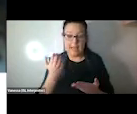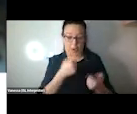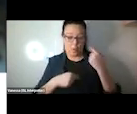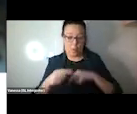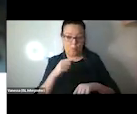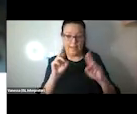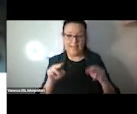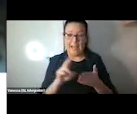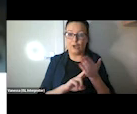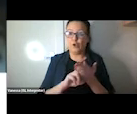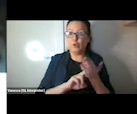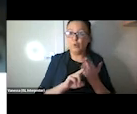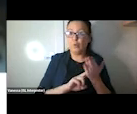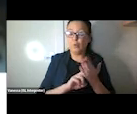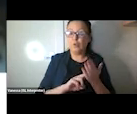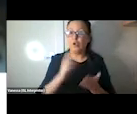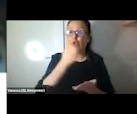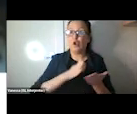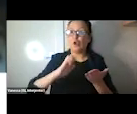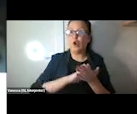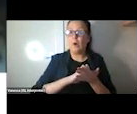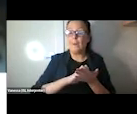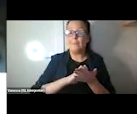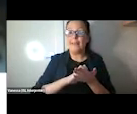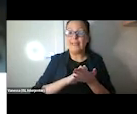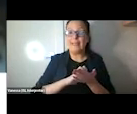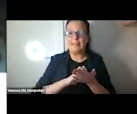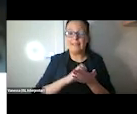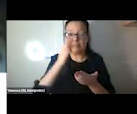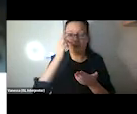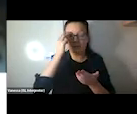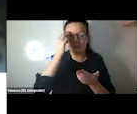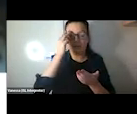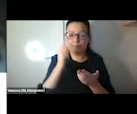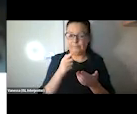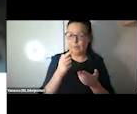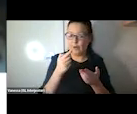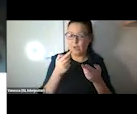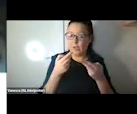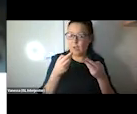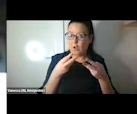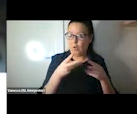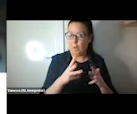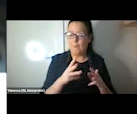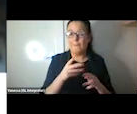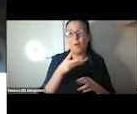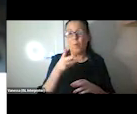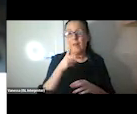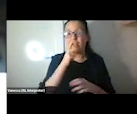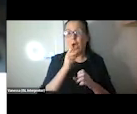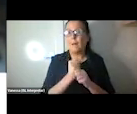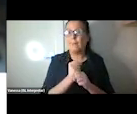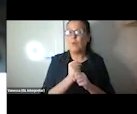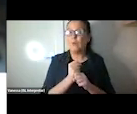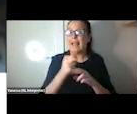the European norm in practice. And in both of these examples, I'm going to talk about areas in the external environment where it's